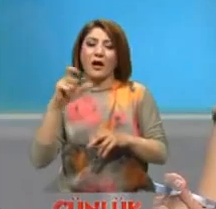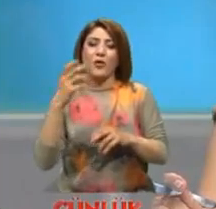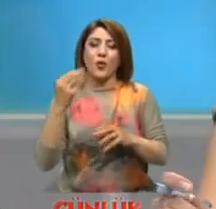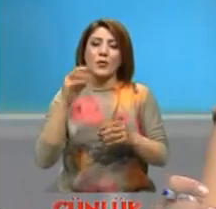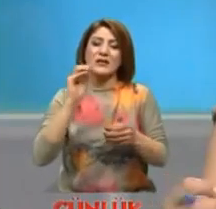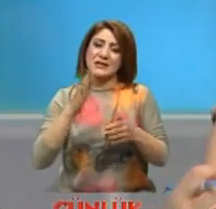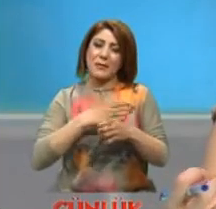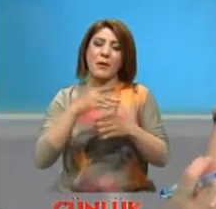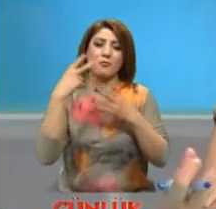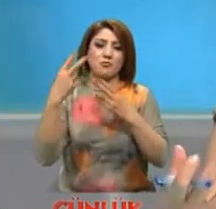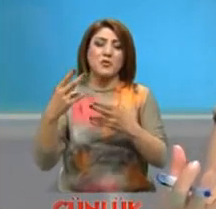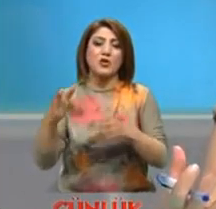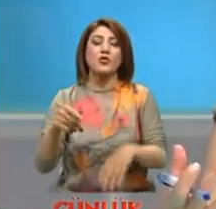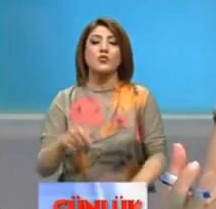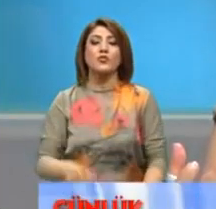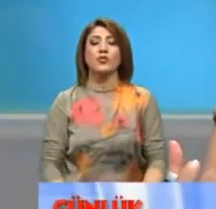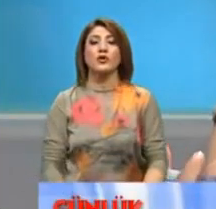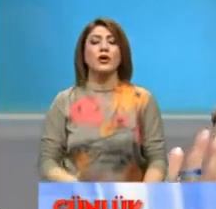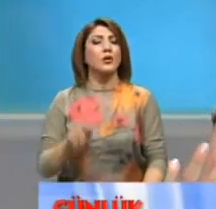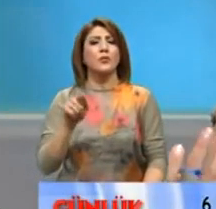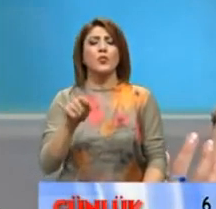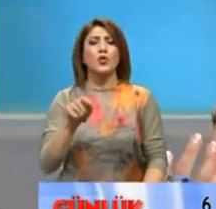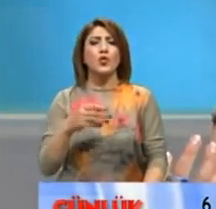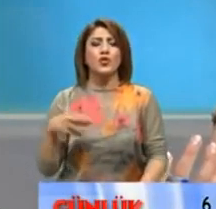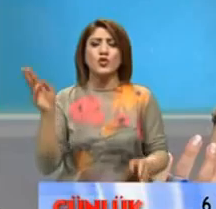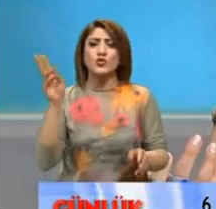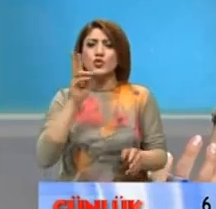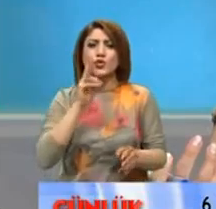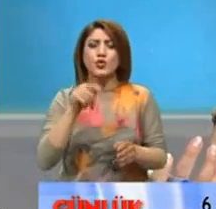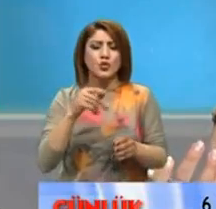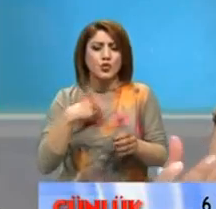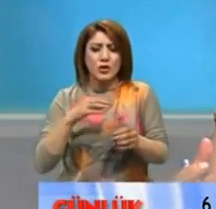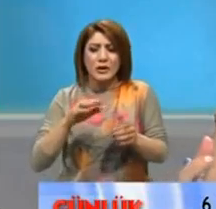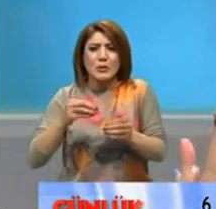da soracağım. Bu ipuçlarını nasıl elde ediyorsunuz henüz konuşamayan